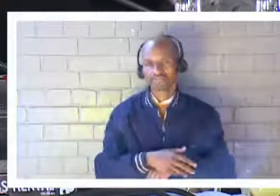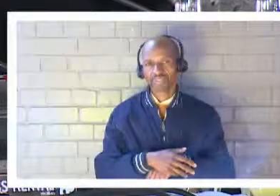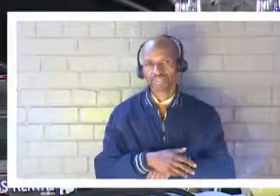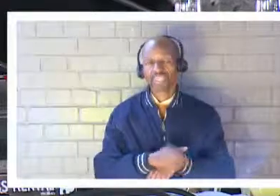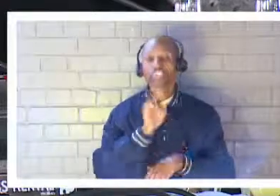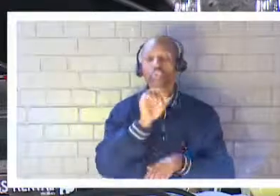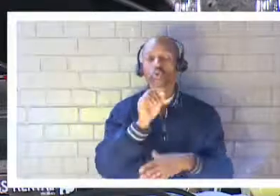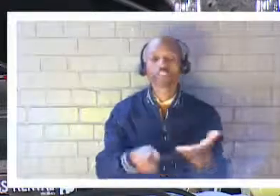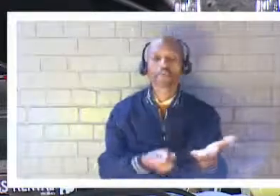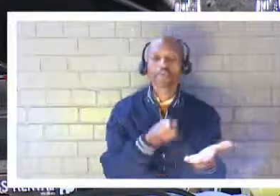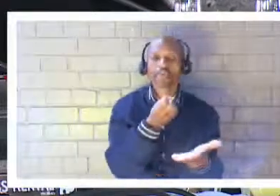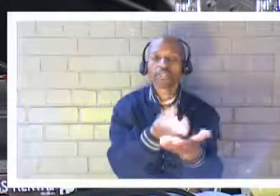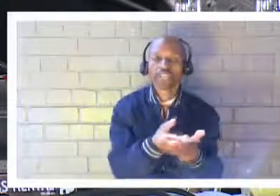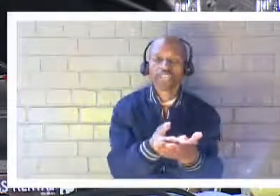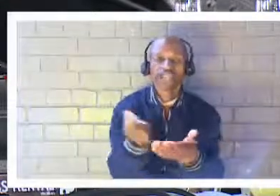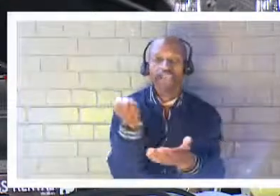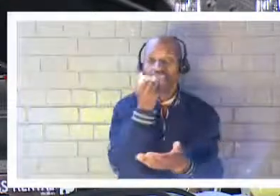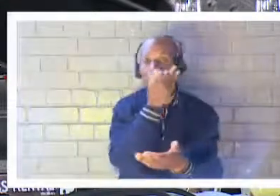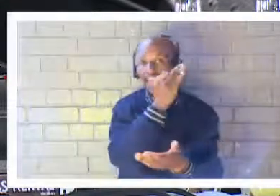your submission that if